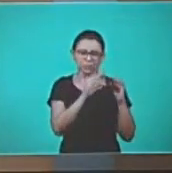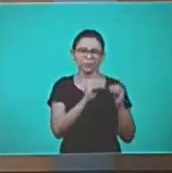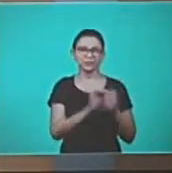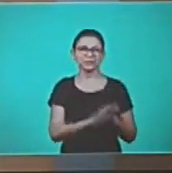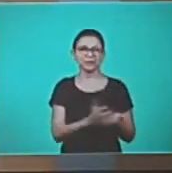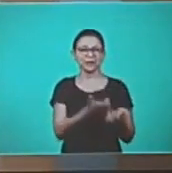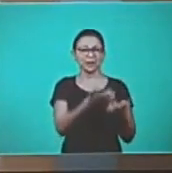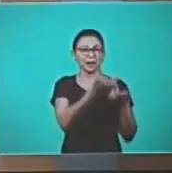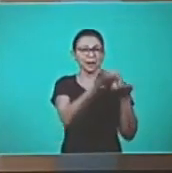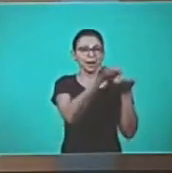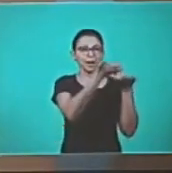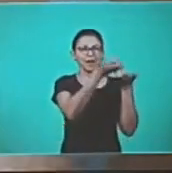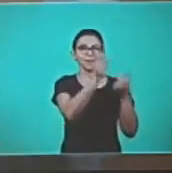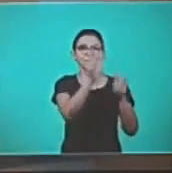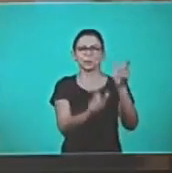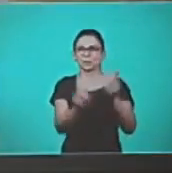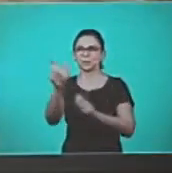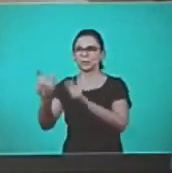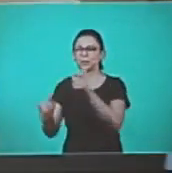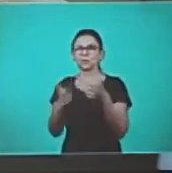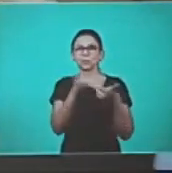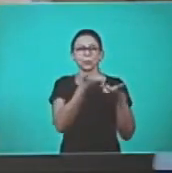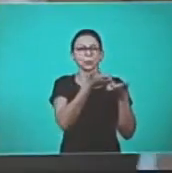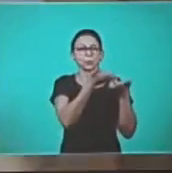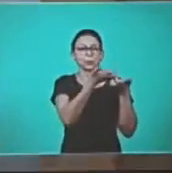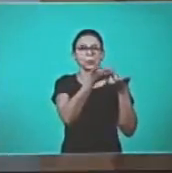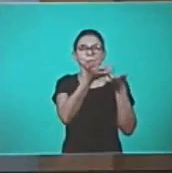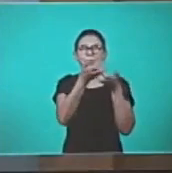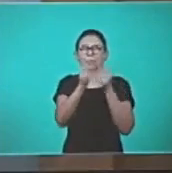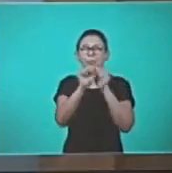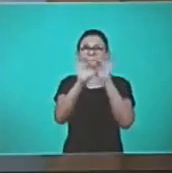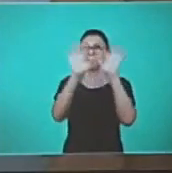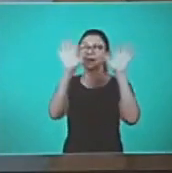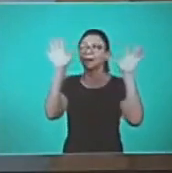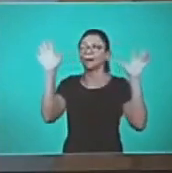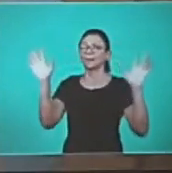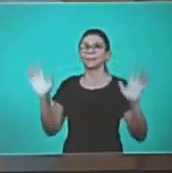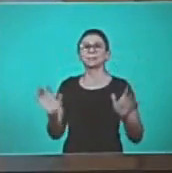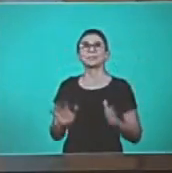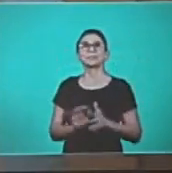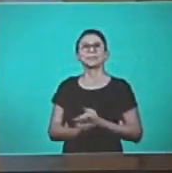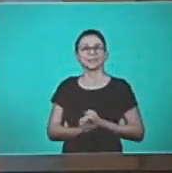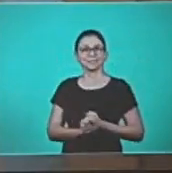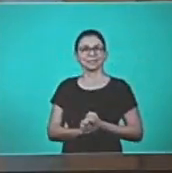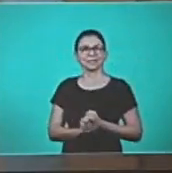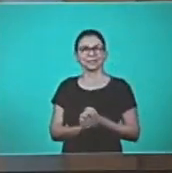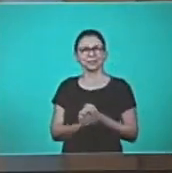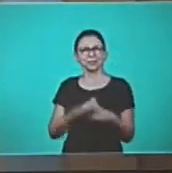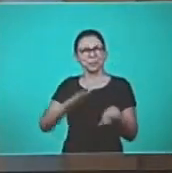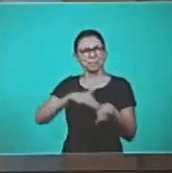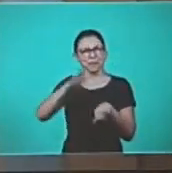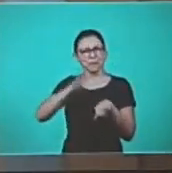lamps were the ones who lit. So the darkest was the night.